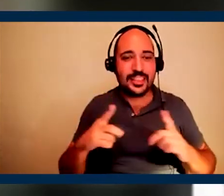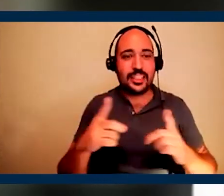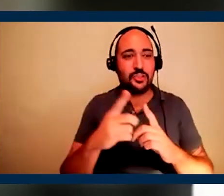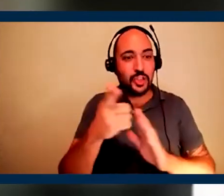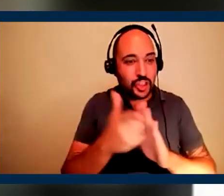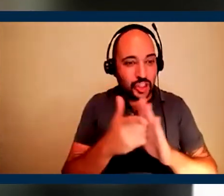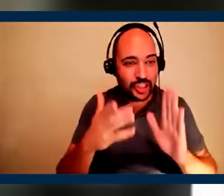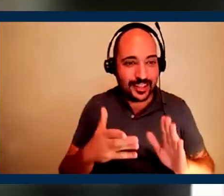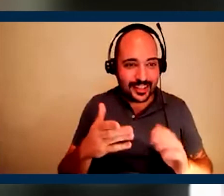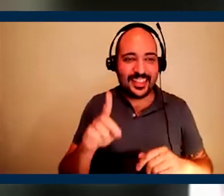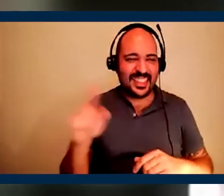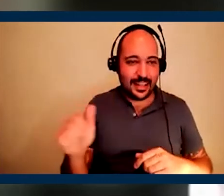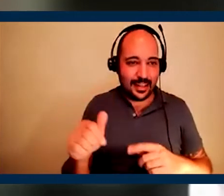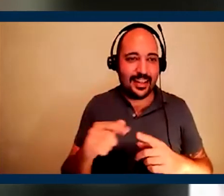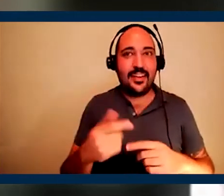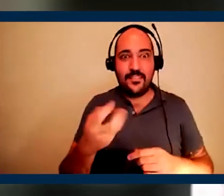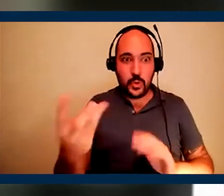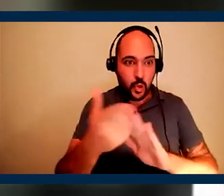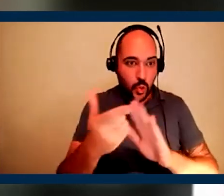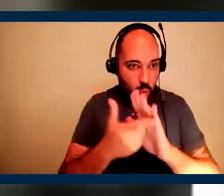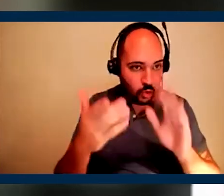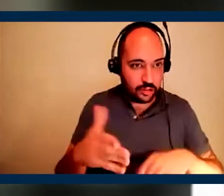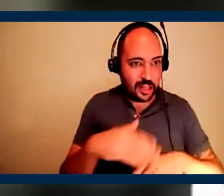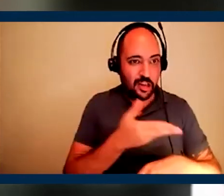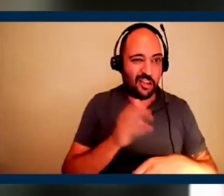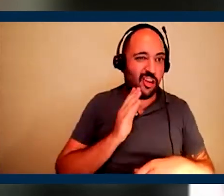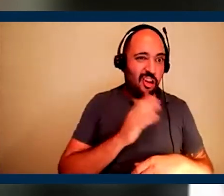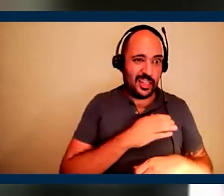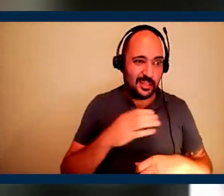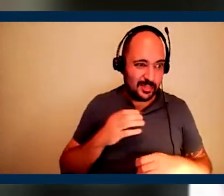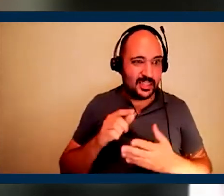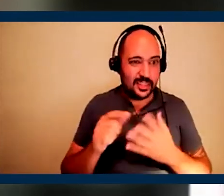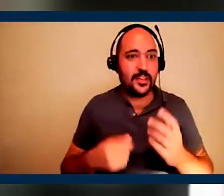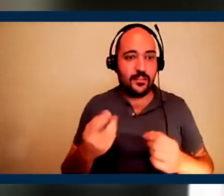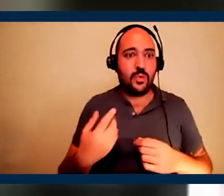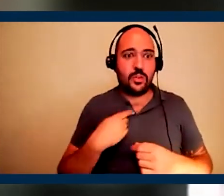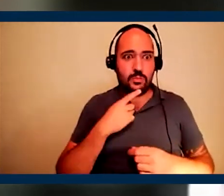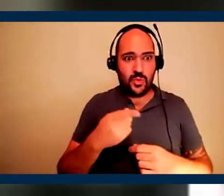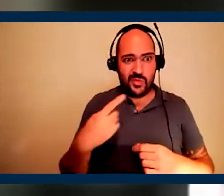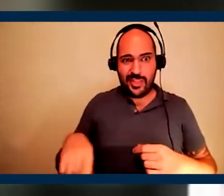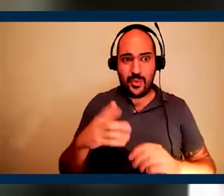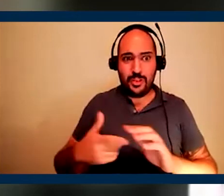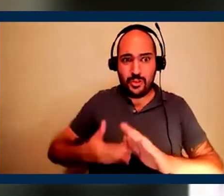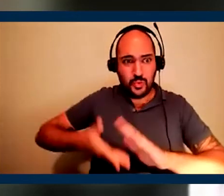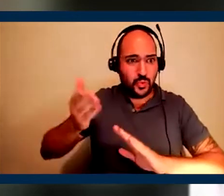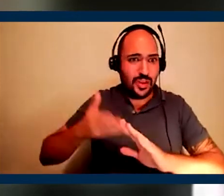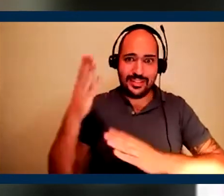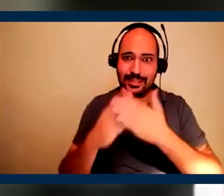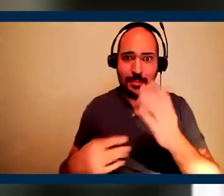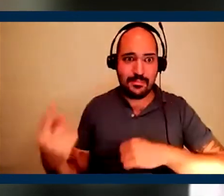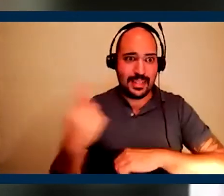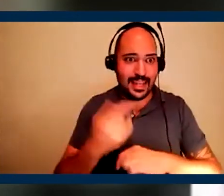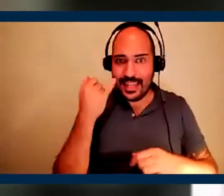attorney. We have a couple of lawyers on our committee. So, and I'm sure they wanna run someday. If we don't